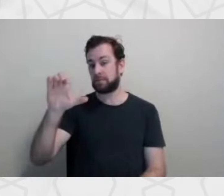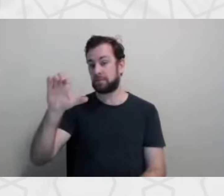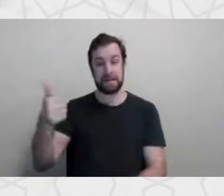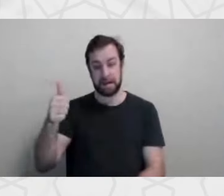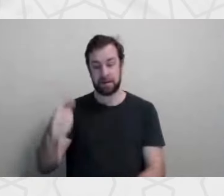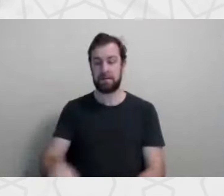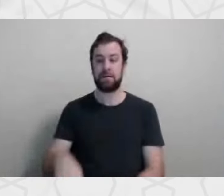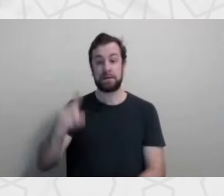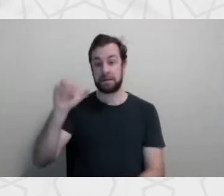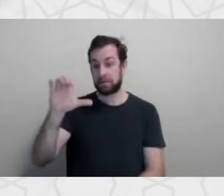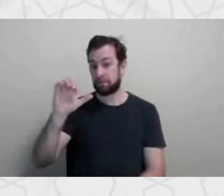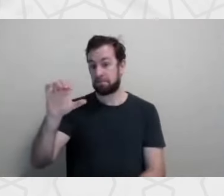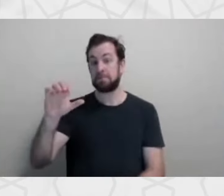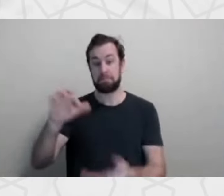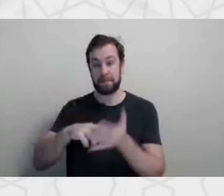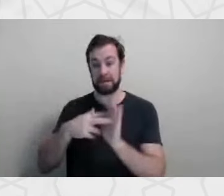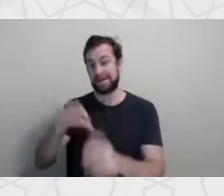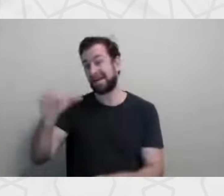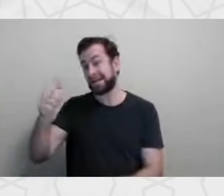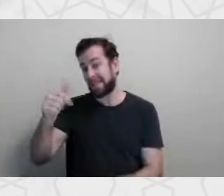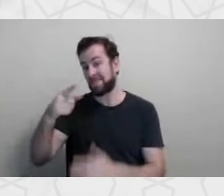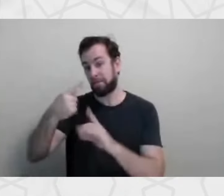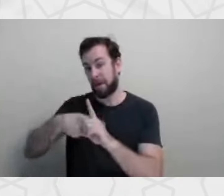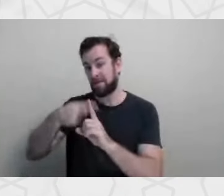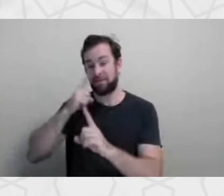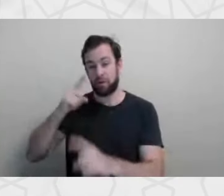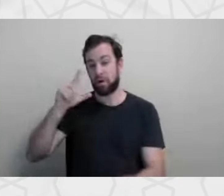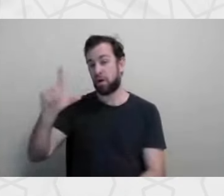month of the lunar year.